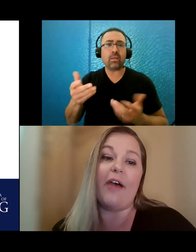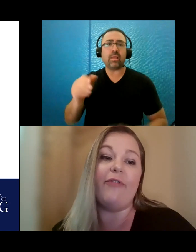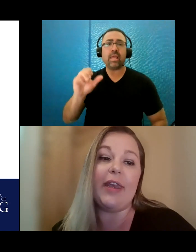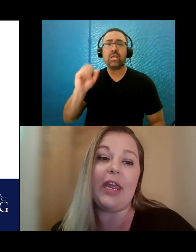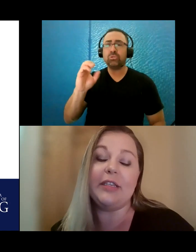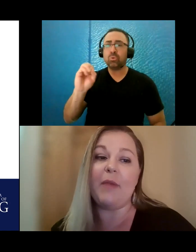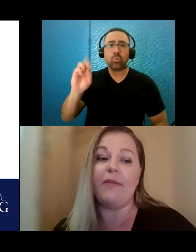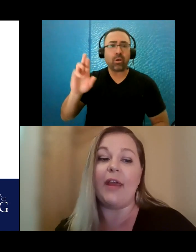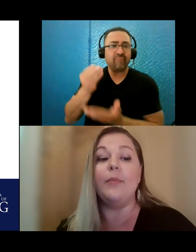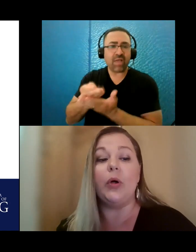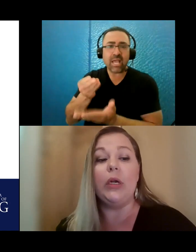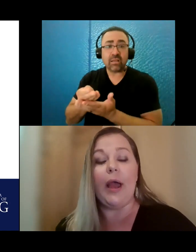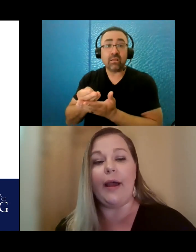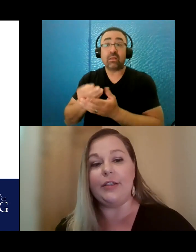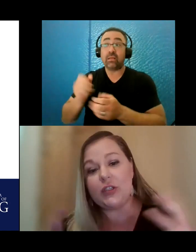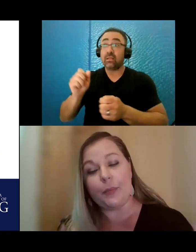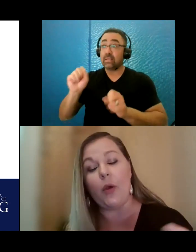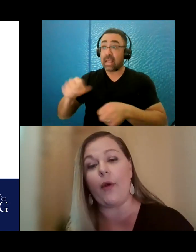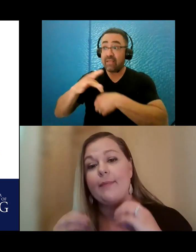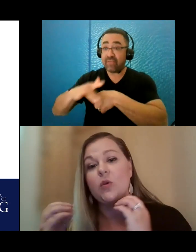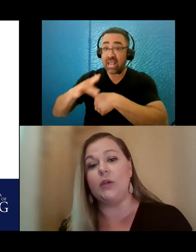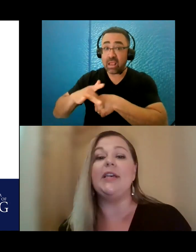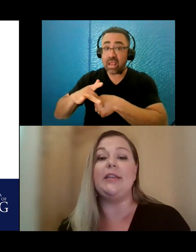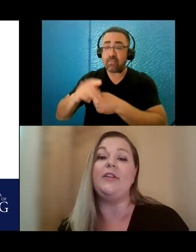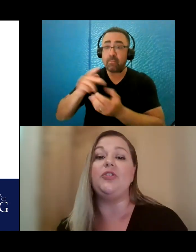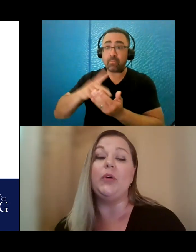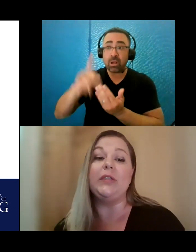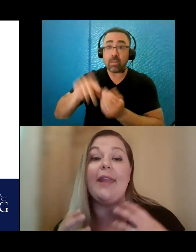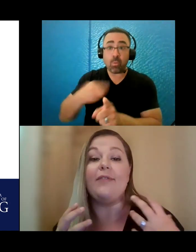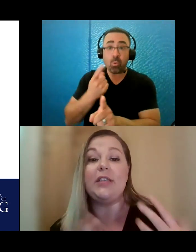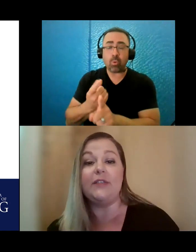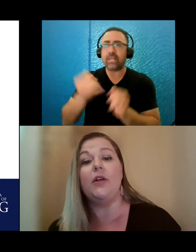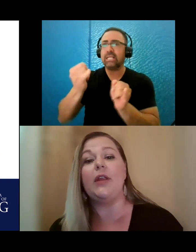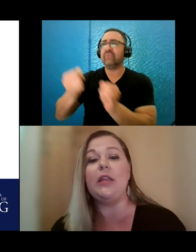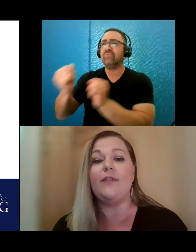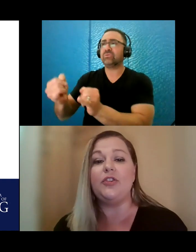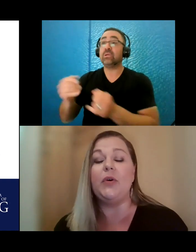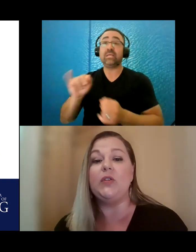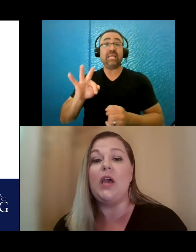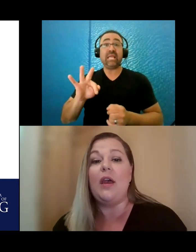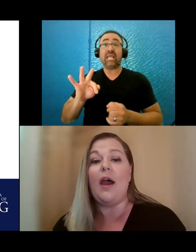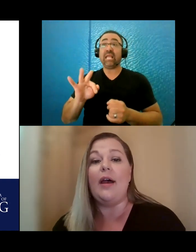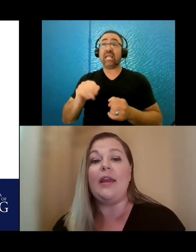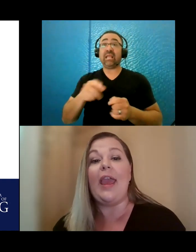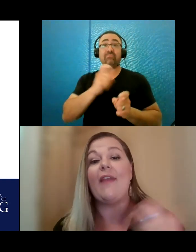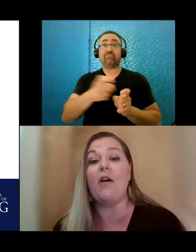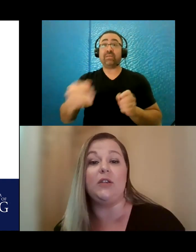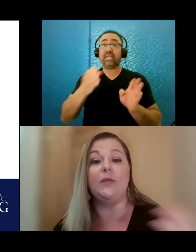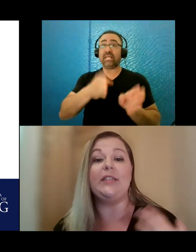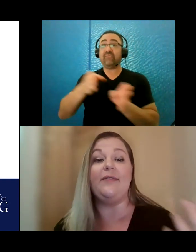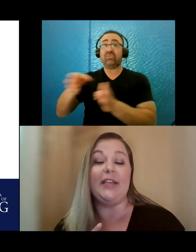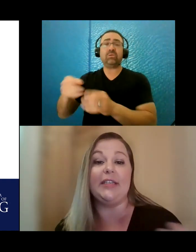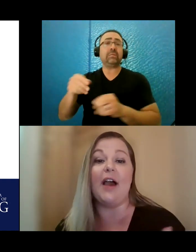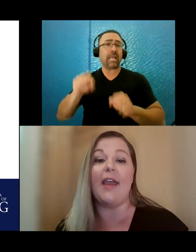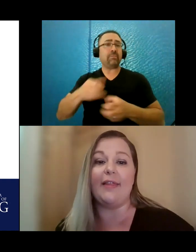and whether that funding is made available just to programs or to individuals. And if it does flow to individuals, can they